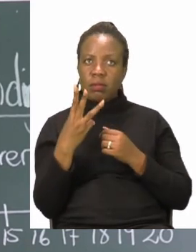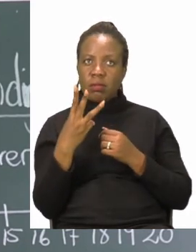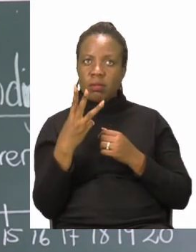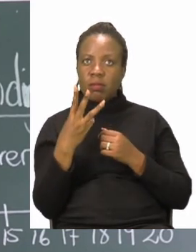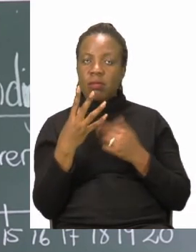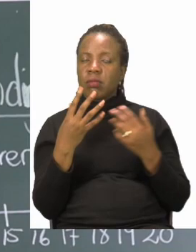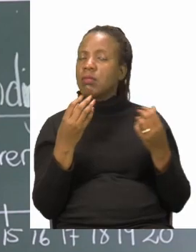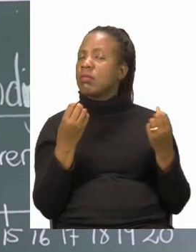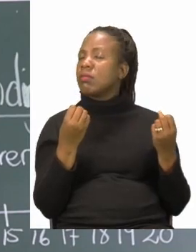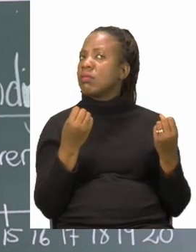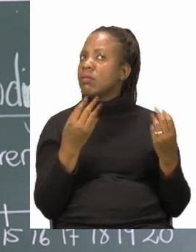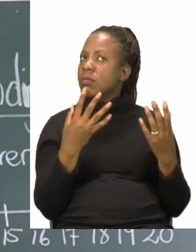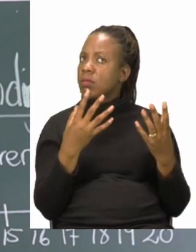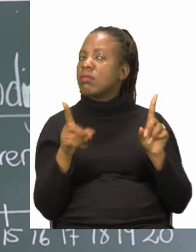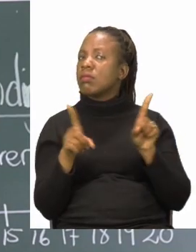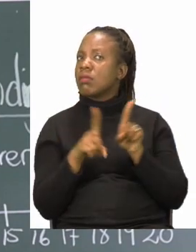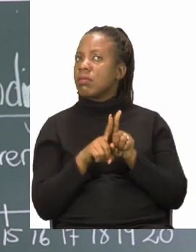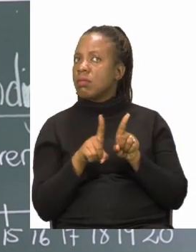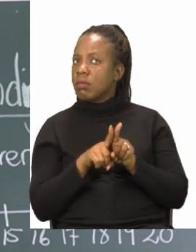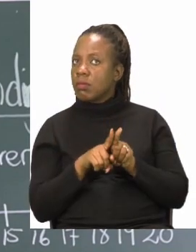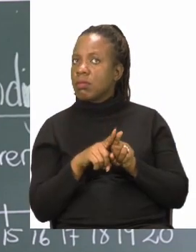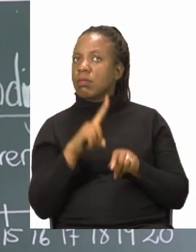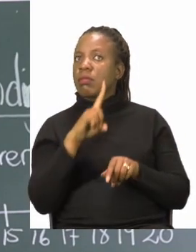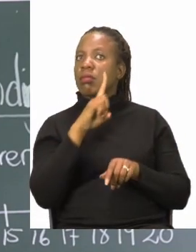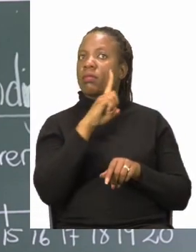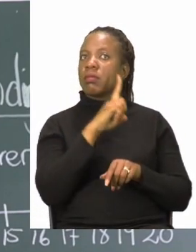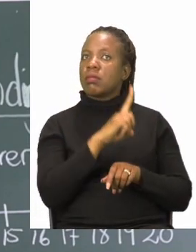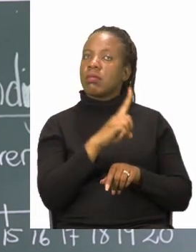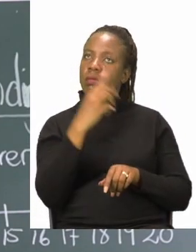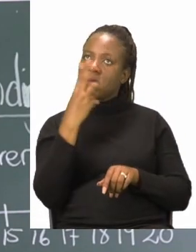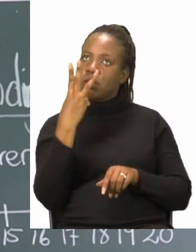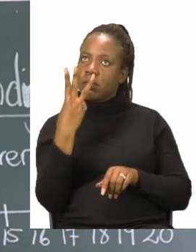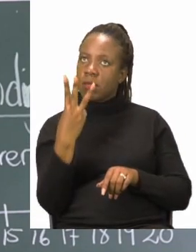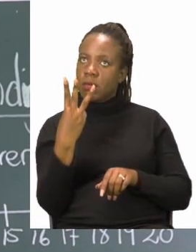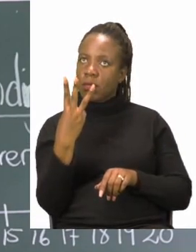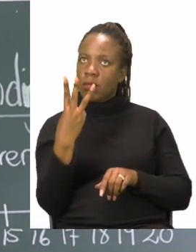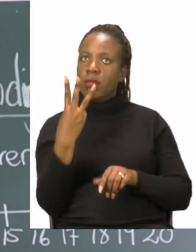plus 3, then we get the number